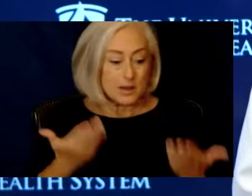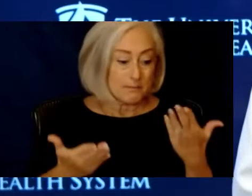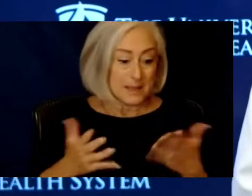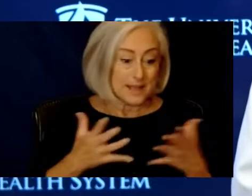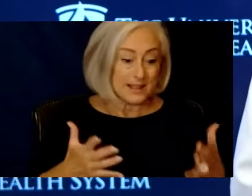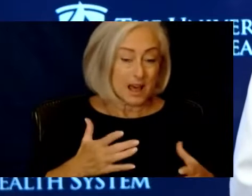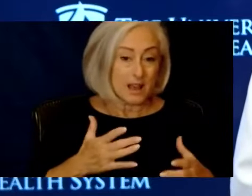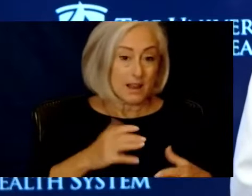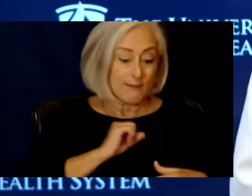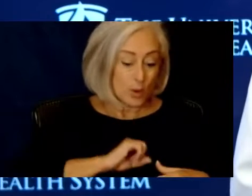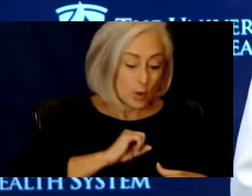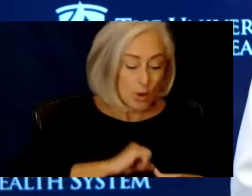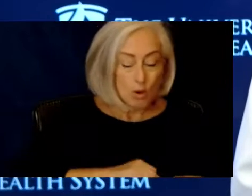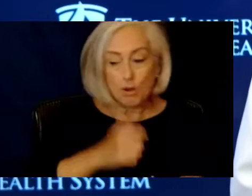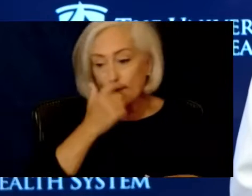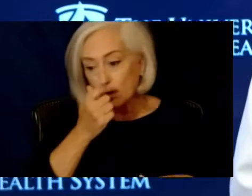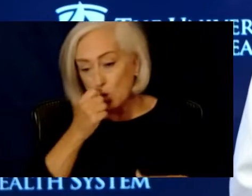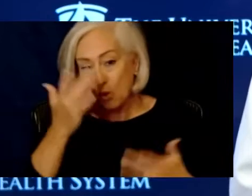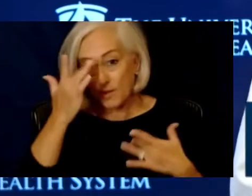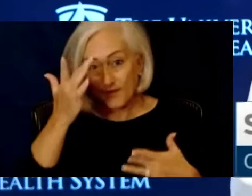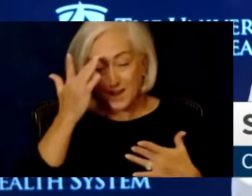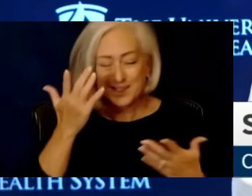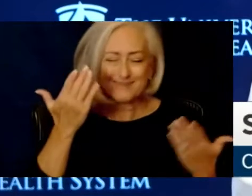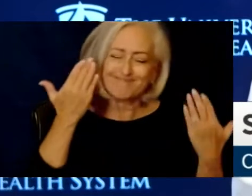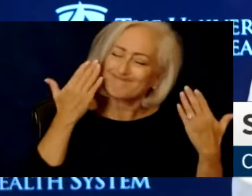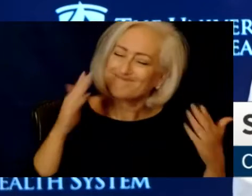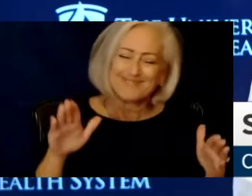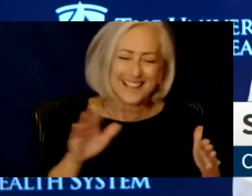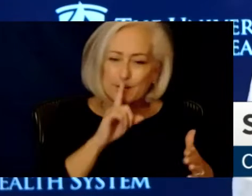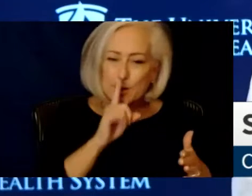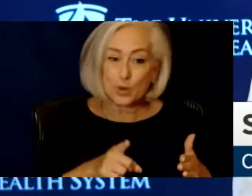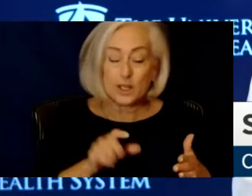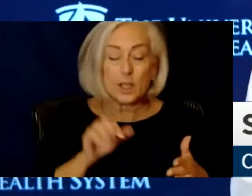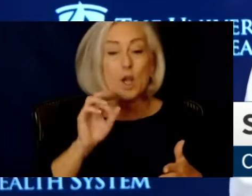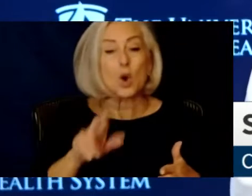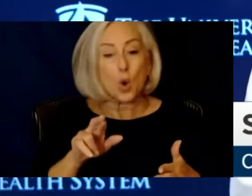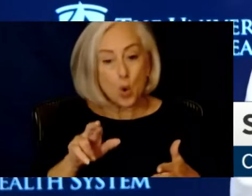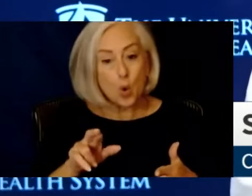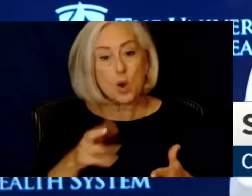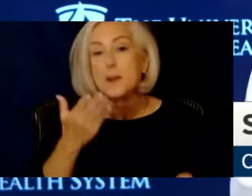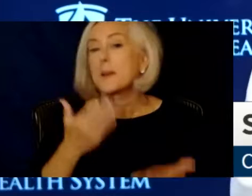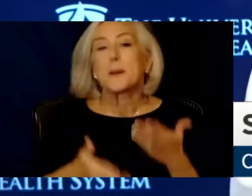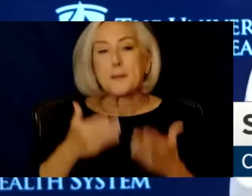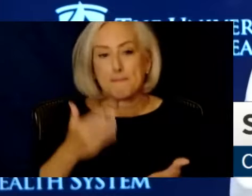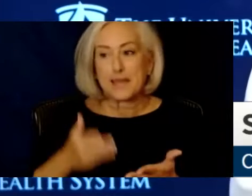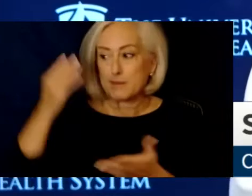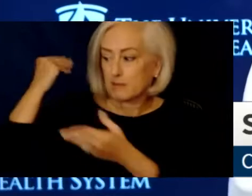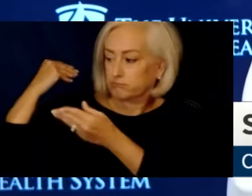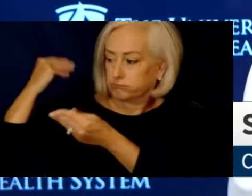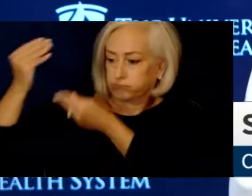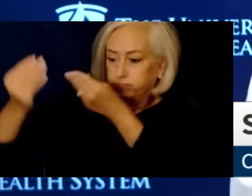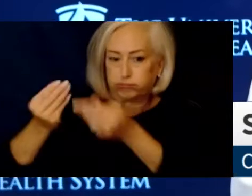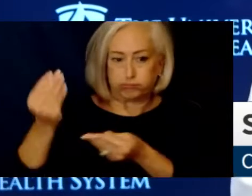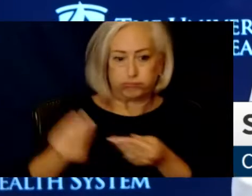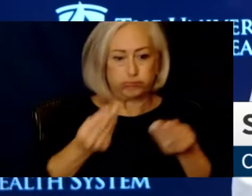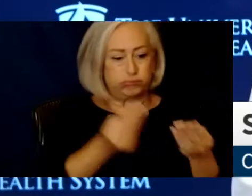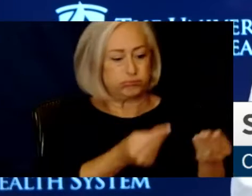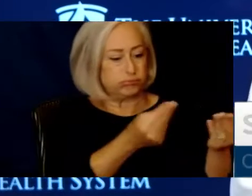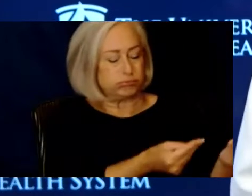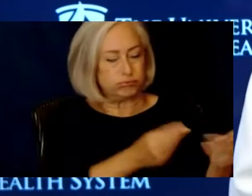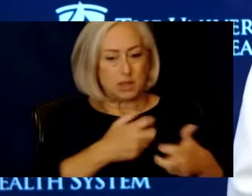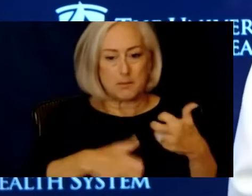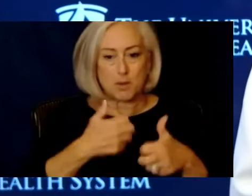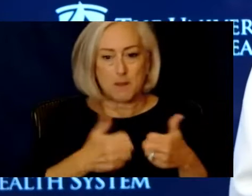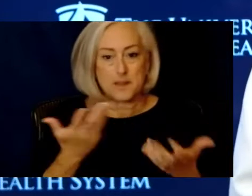at the moment. Or there's a supply chain problem. We see supply chain problems throughout medicine right now, and we're bumping from